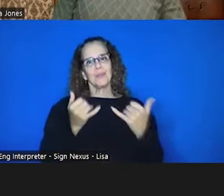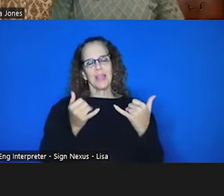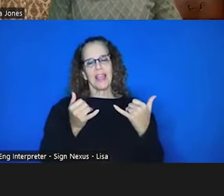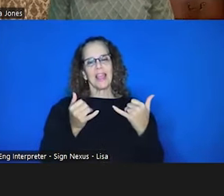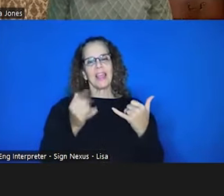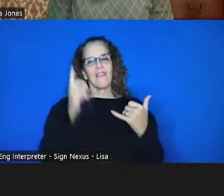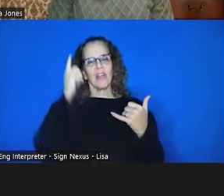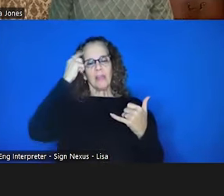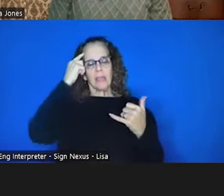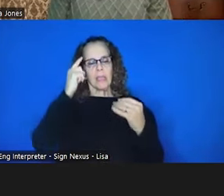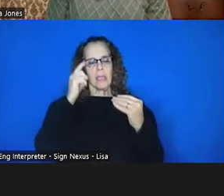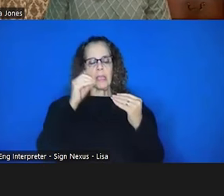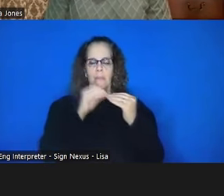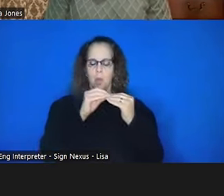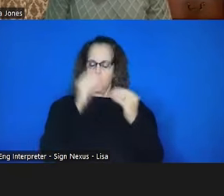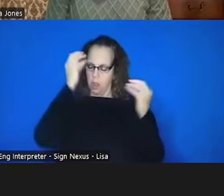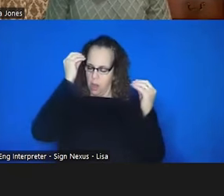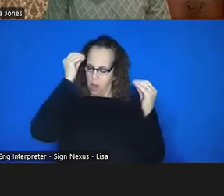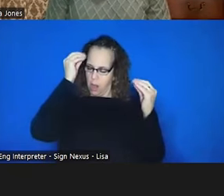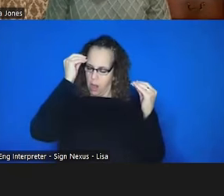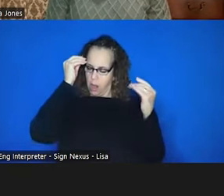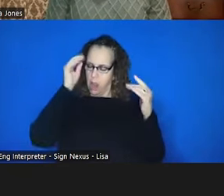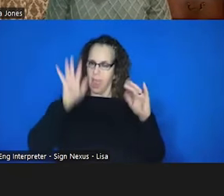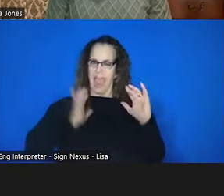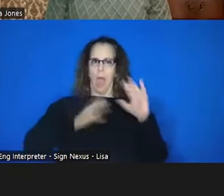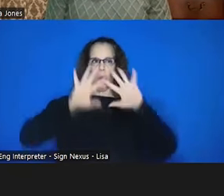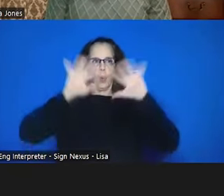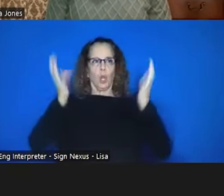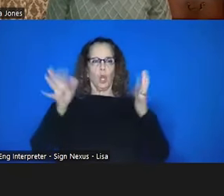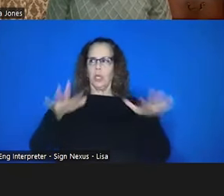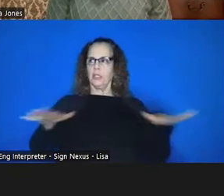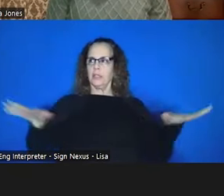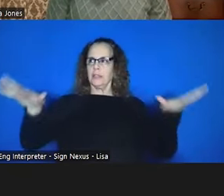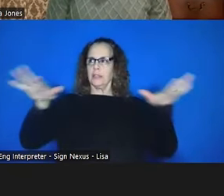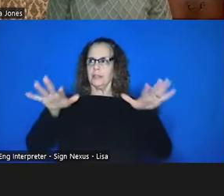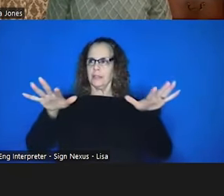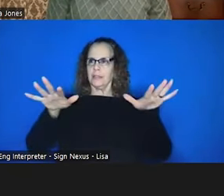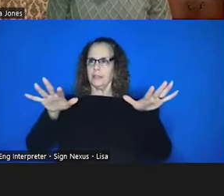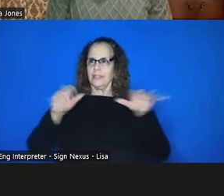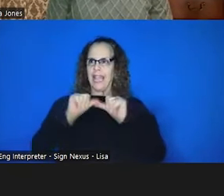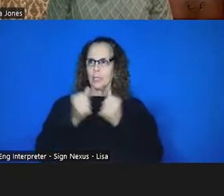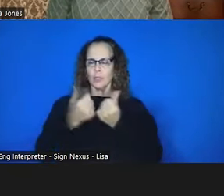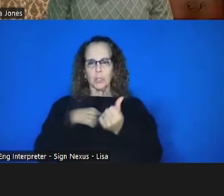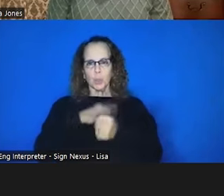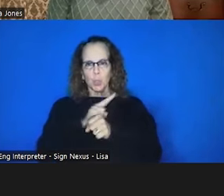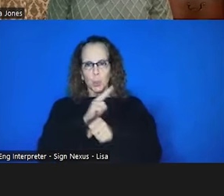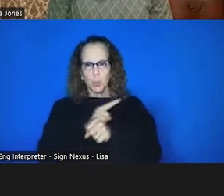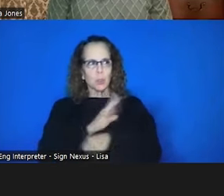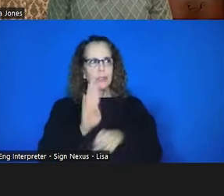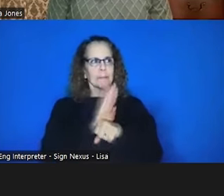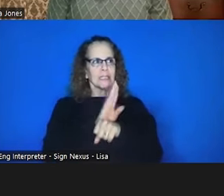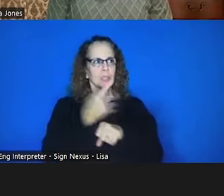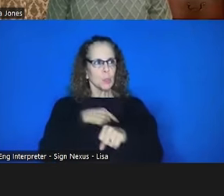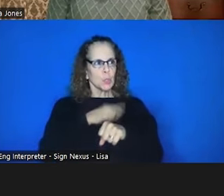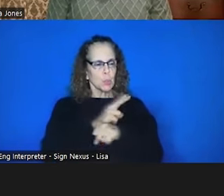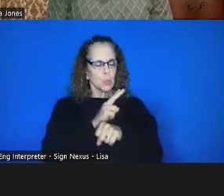about the world around us, the institutions that we use and the things that we hear, and how we need to, as